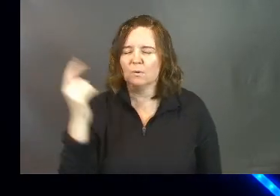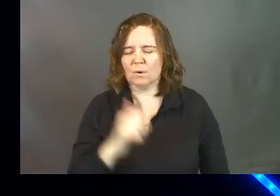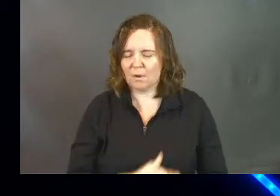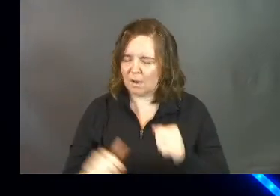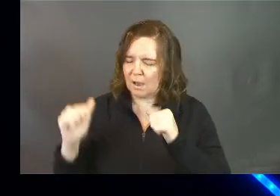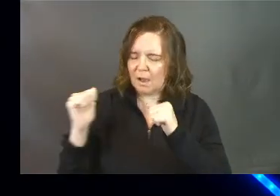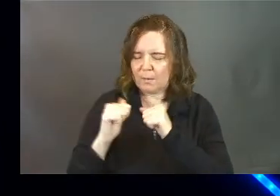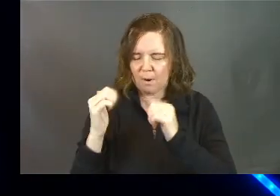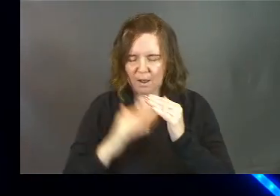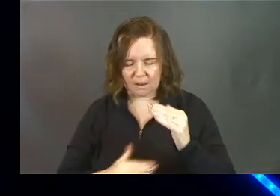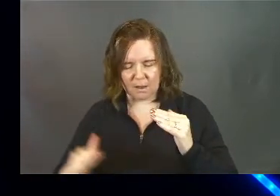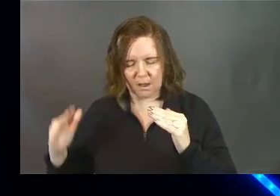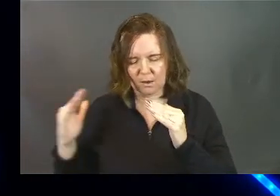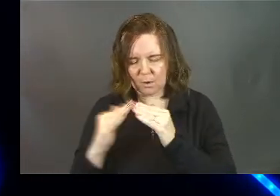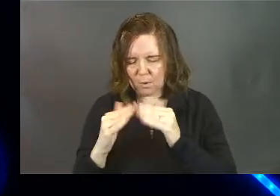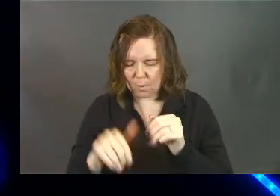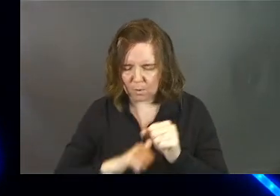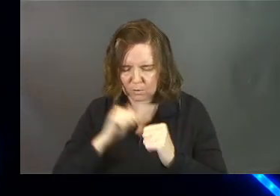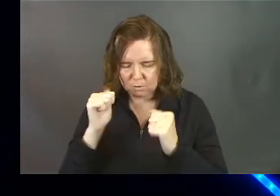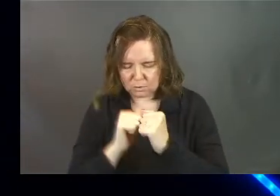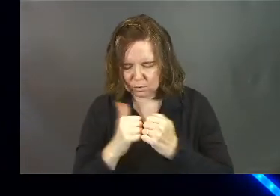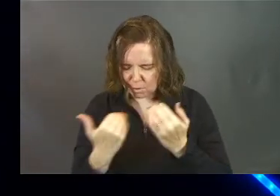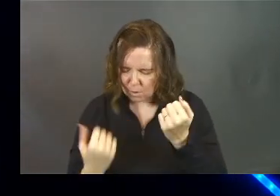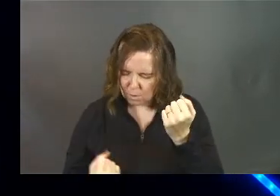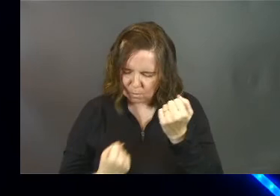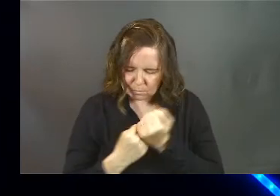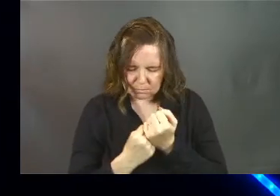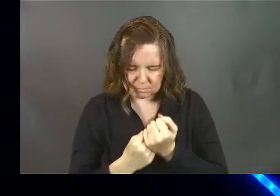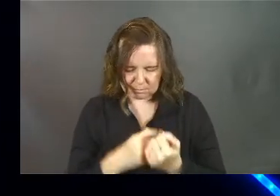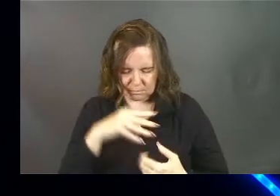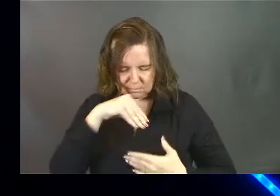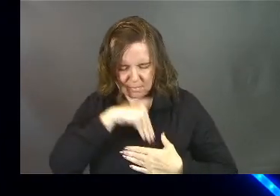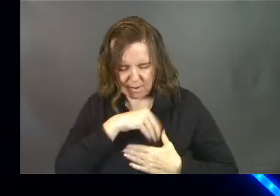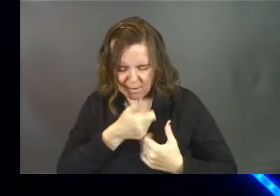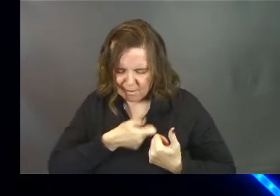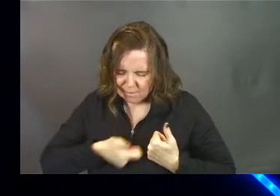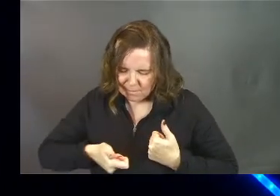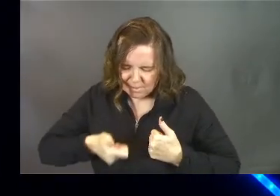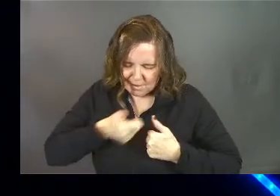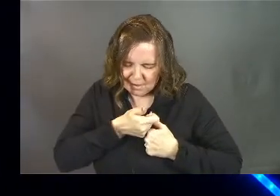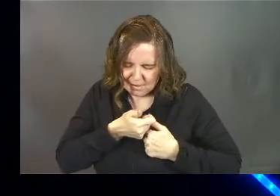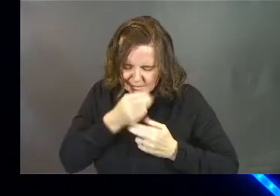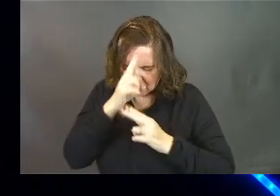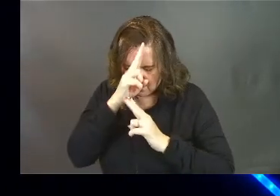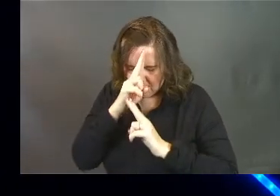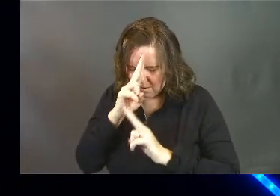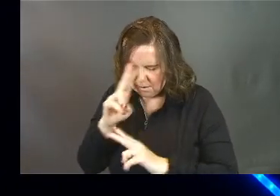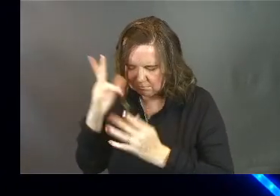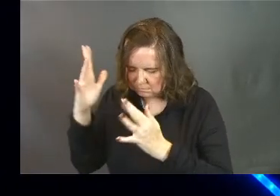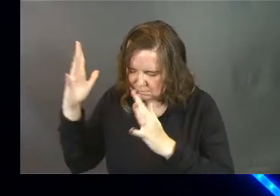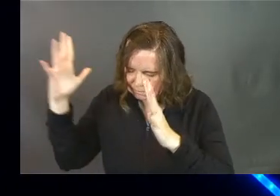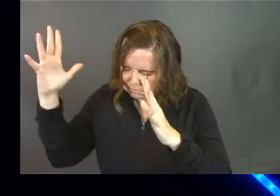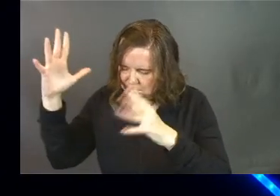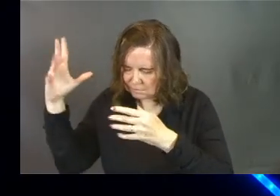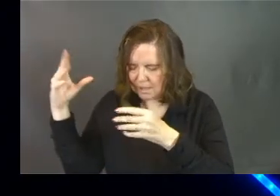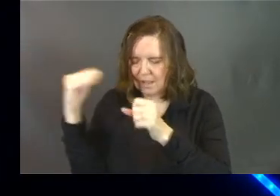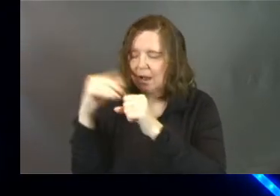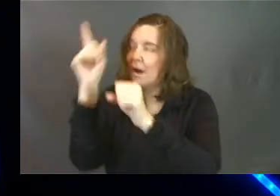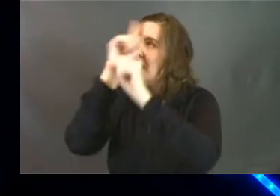alone, our rock, our cornerstone, high within our